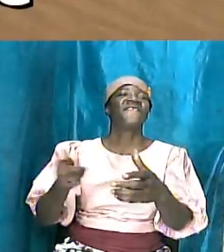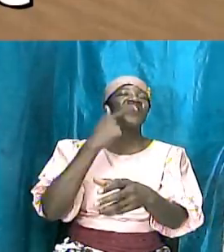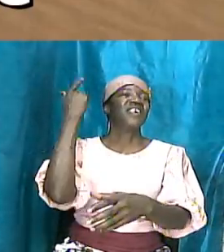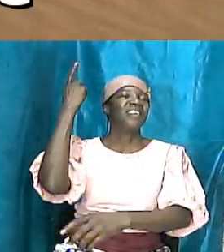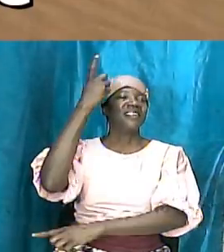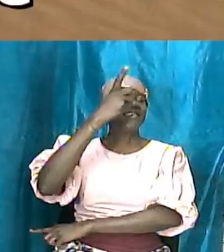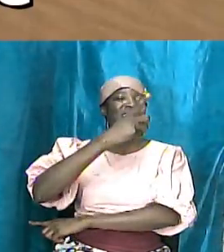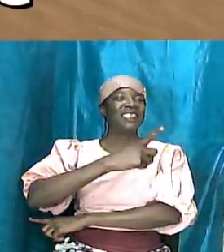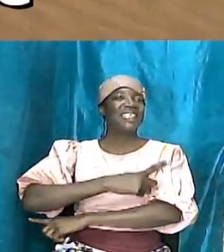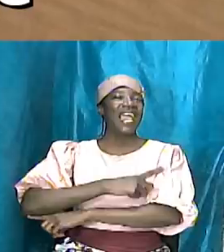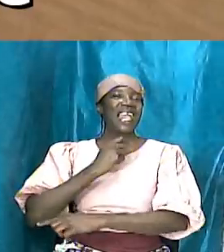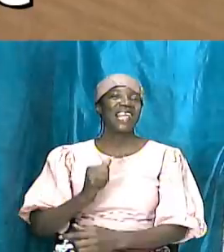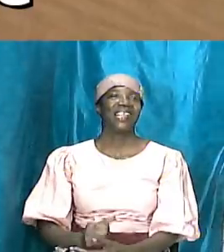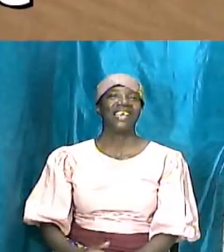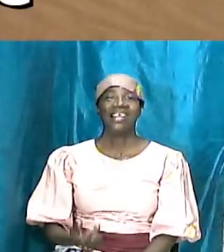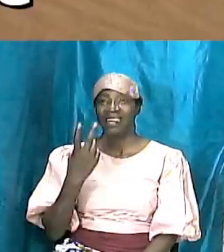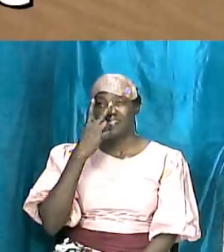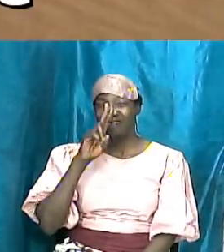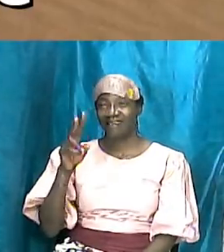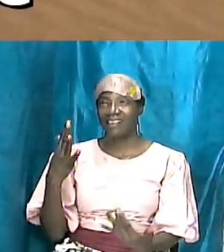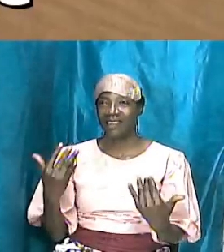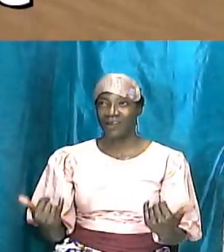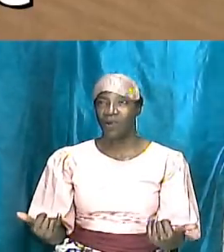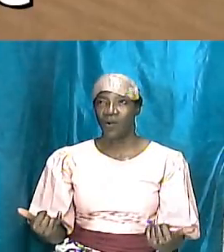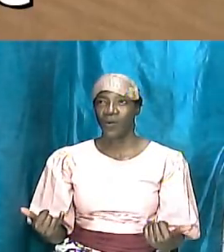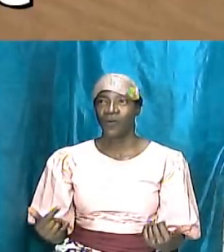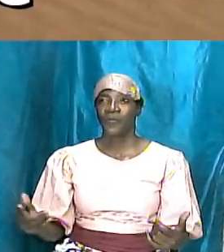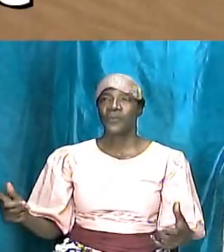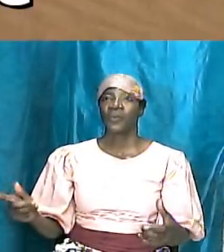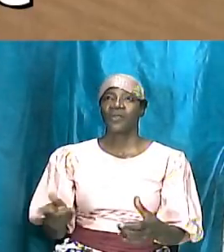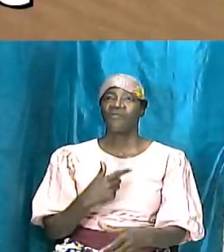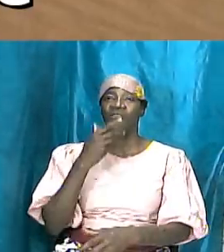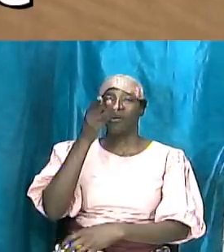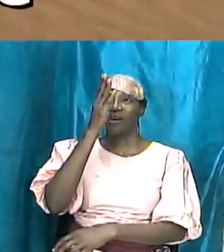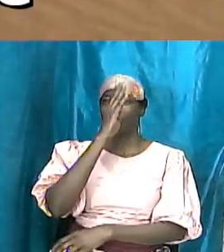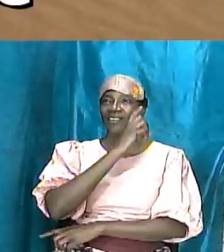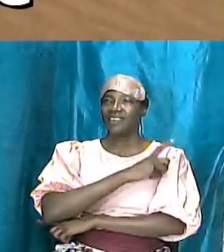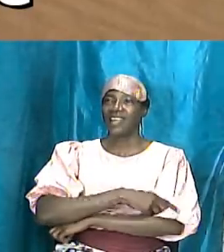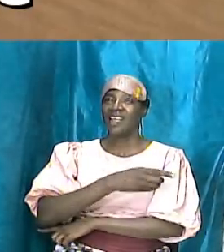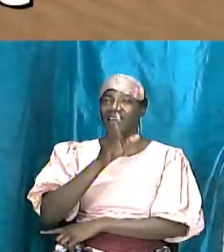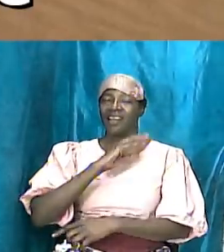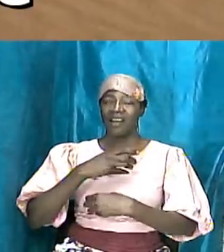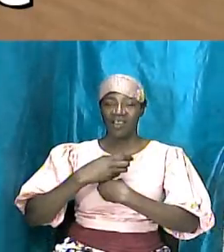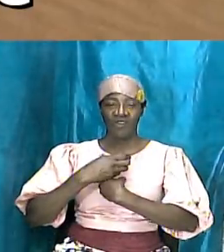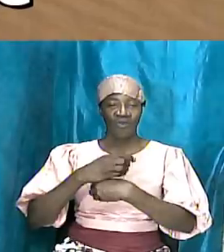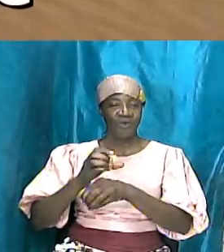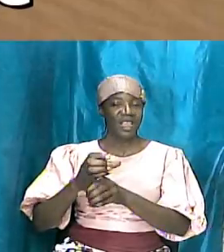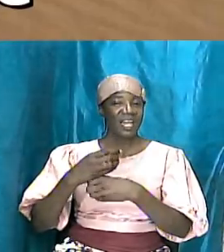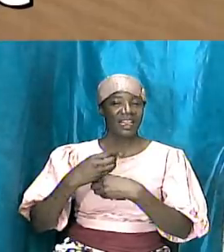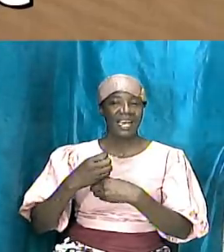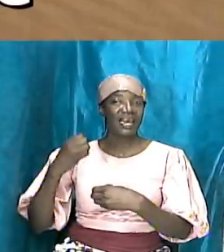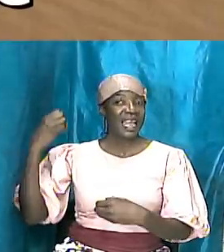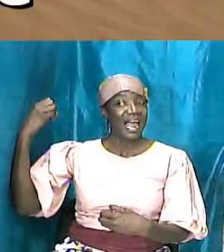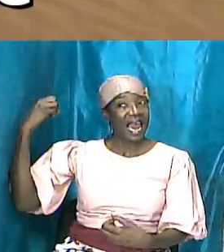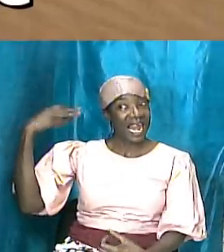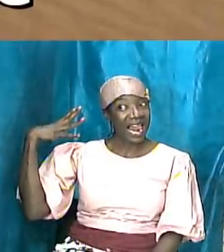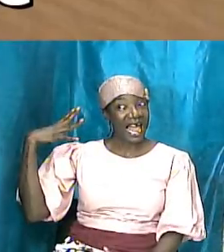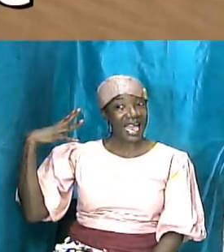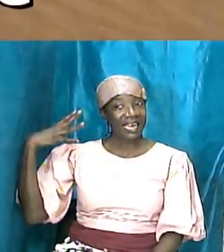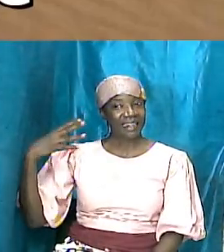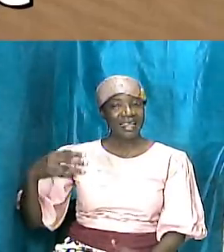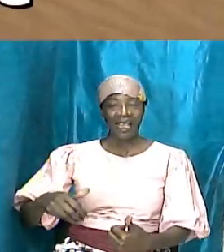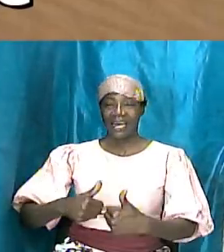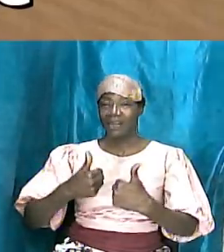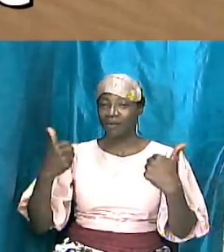day. So we are seeing now that, you know, on the first day, God created light, and he